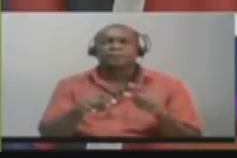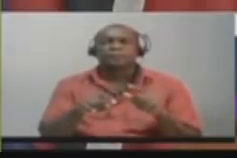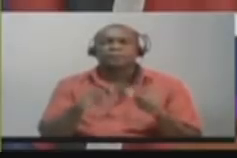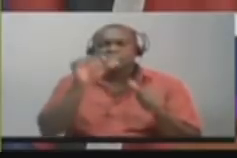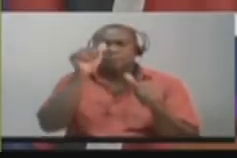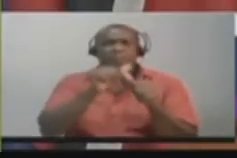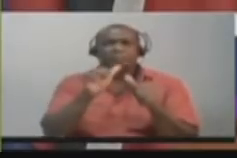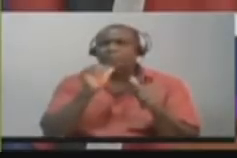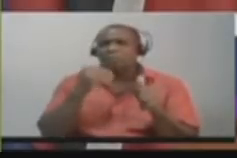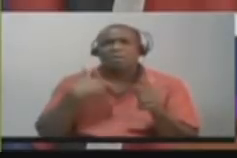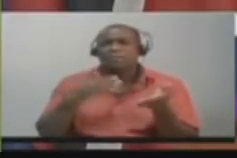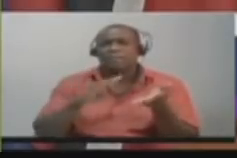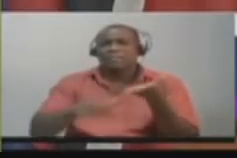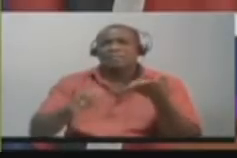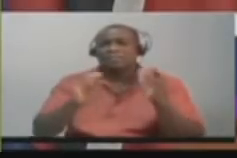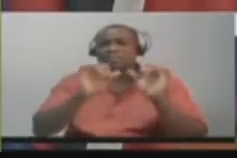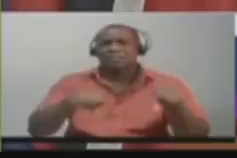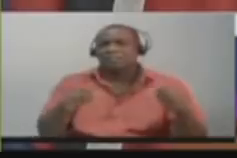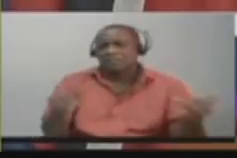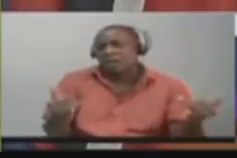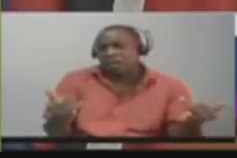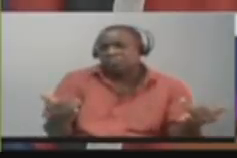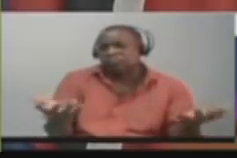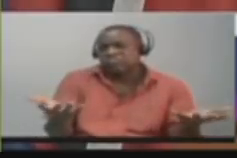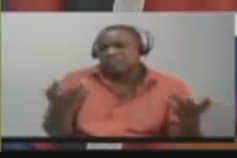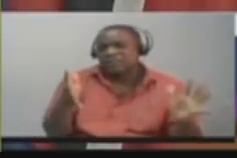it was managed out of those two ministries.